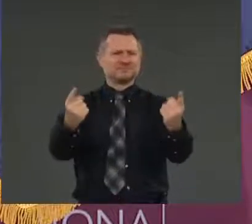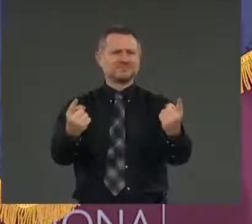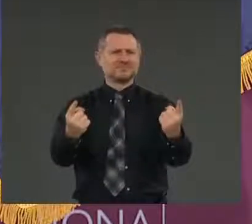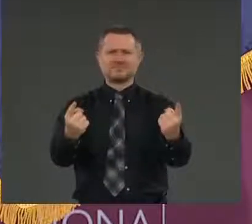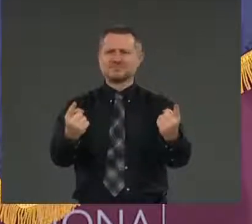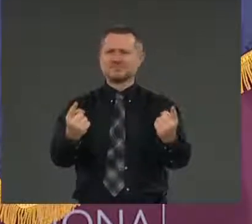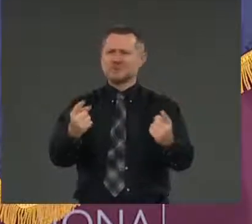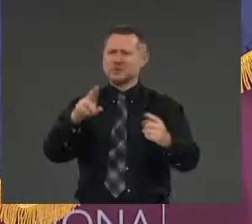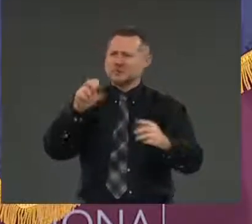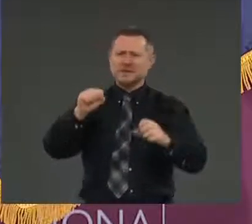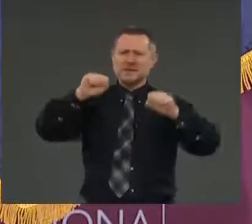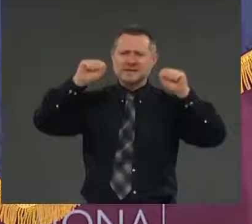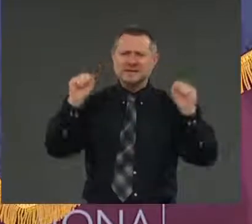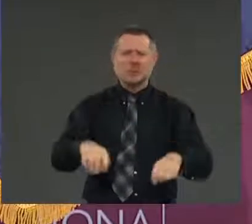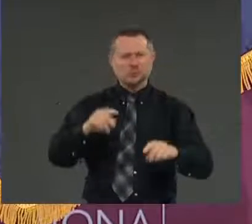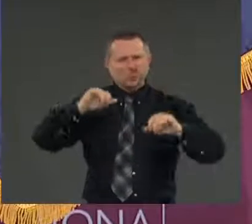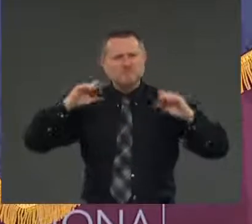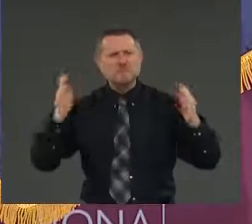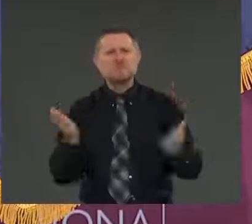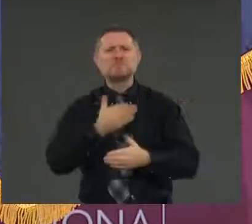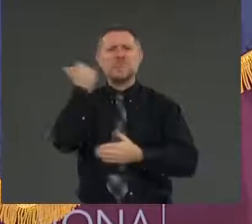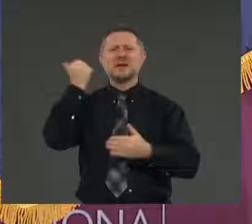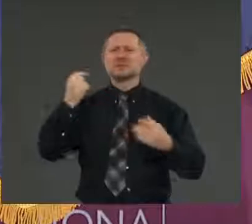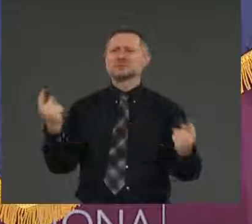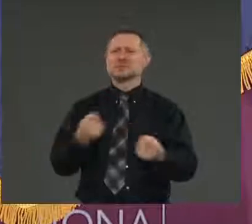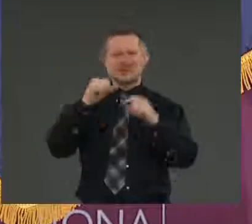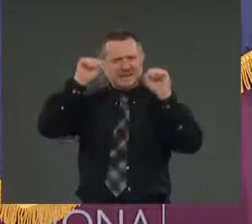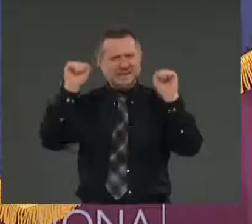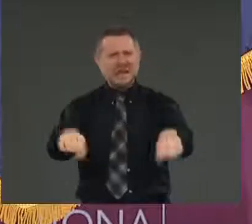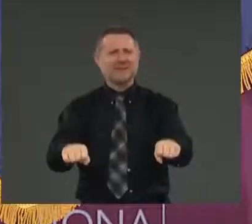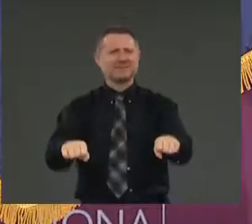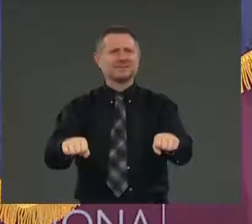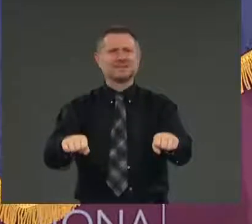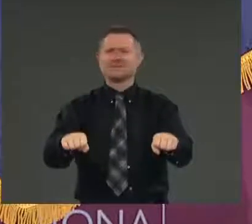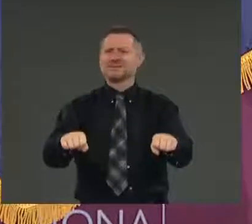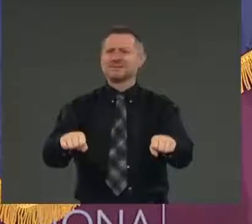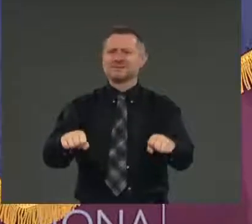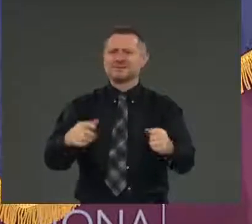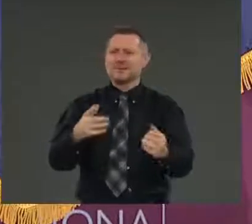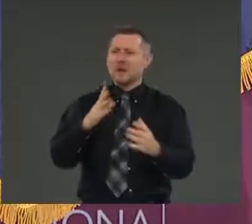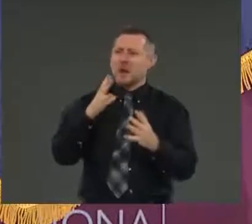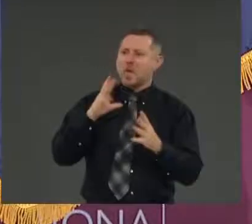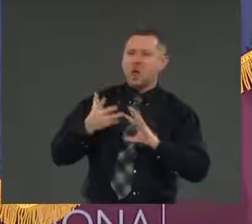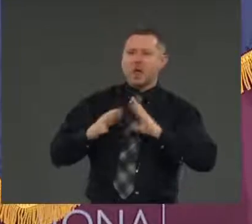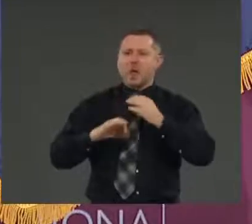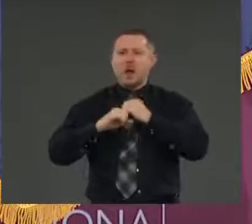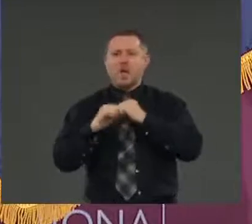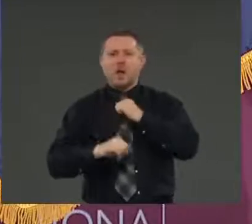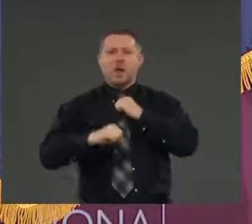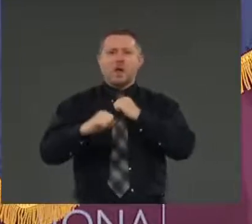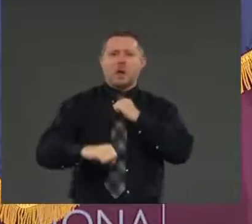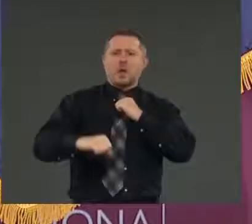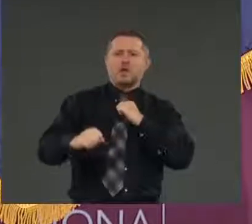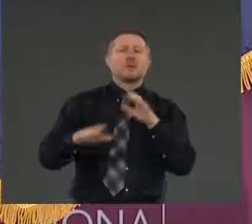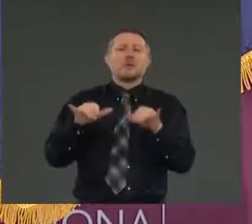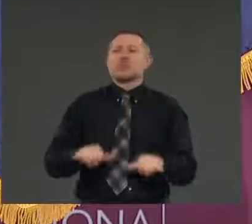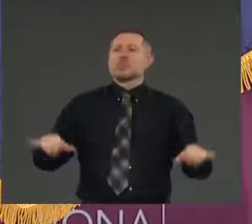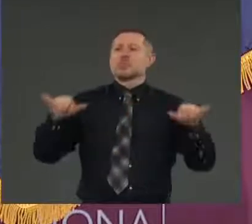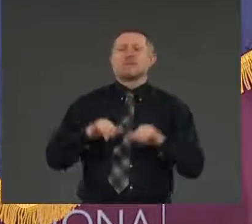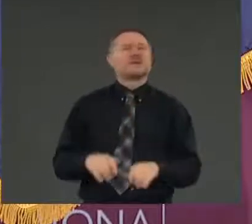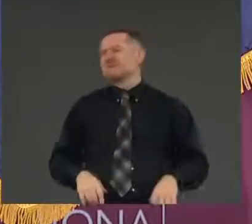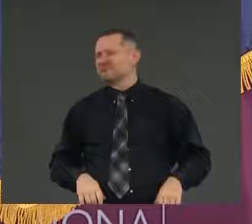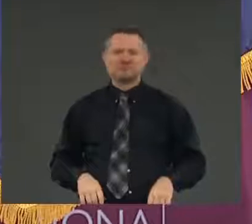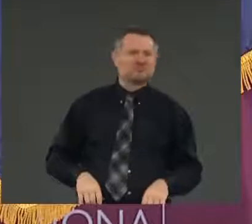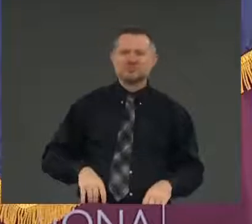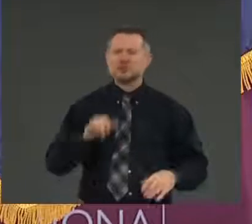this. It has been better than this. And it shouldn't take this long to end basic discrimination